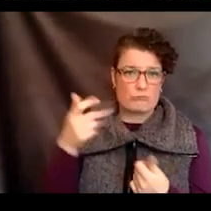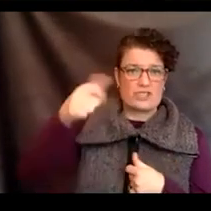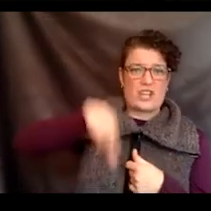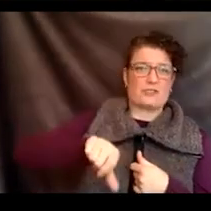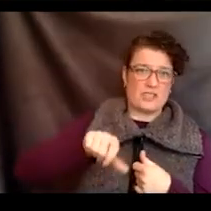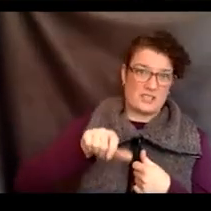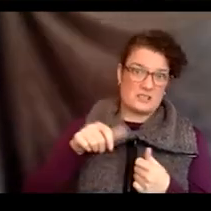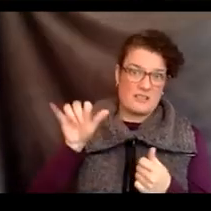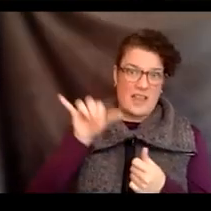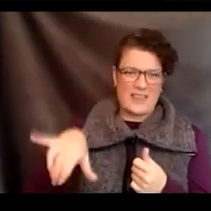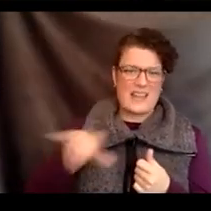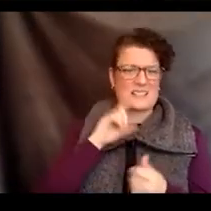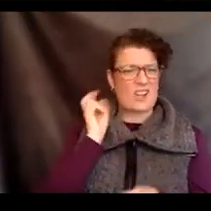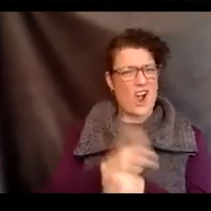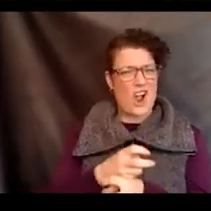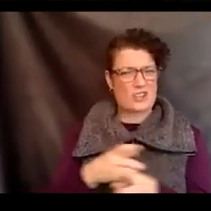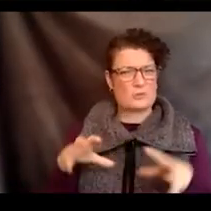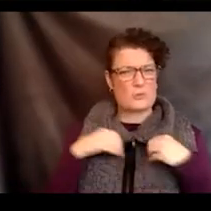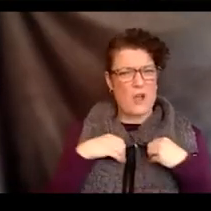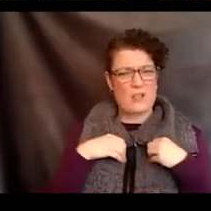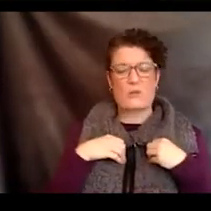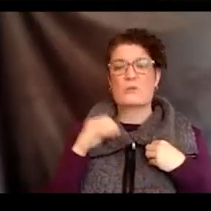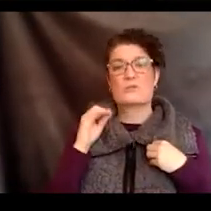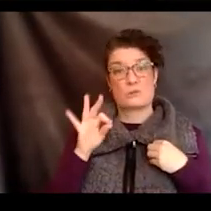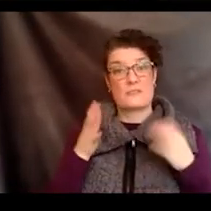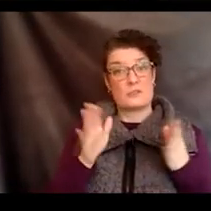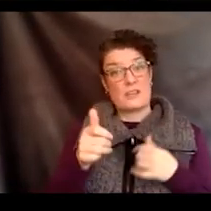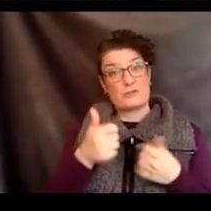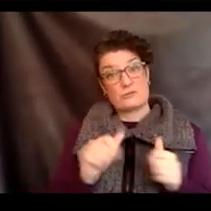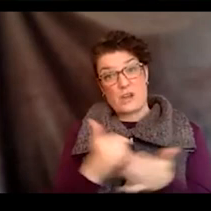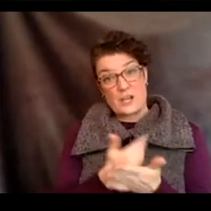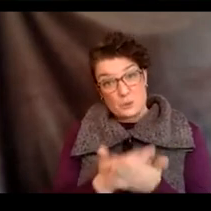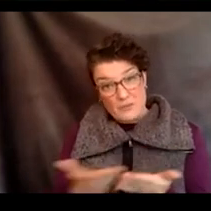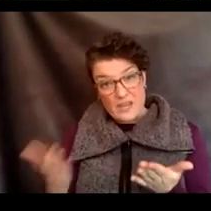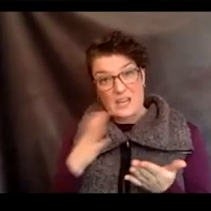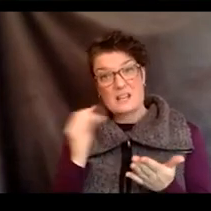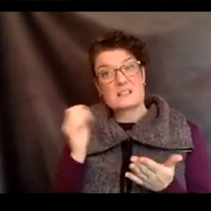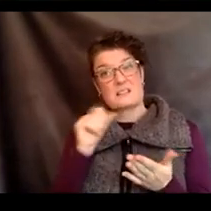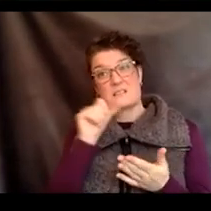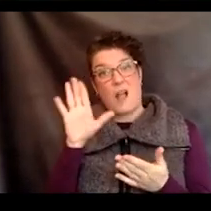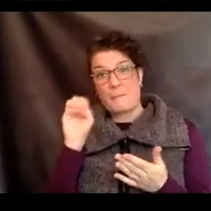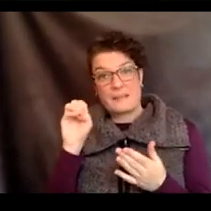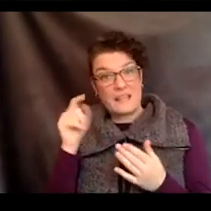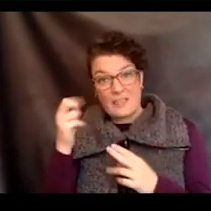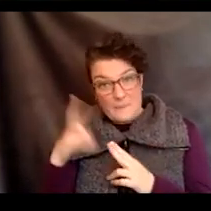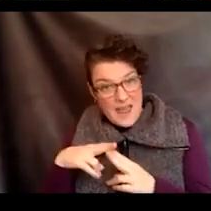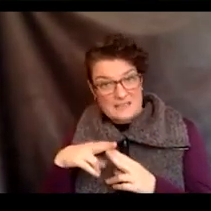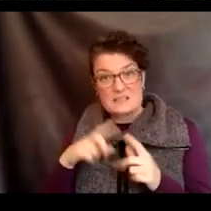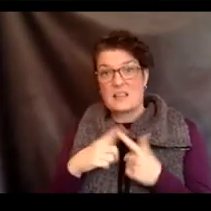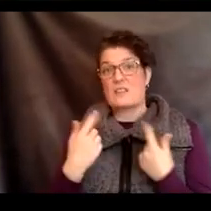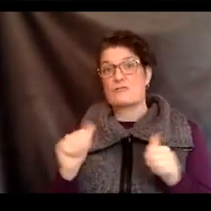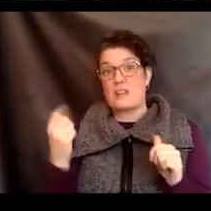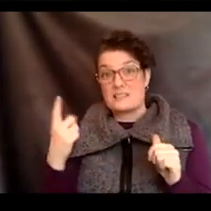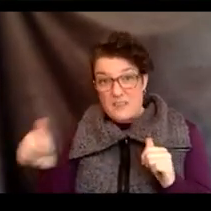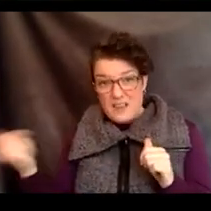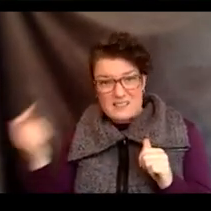had. And that's what makes it so hard to swallow. So if you let yourself try new things and not be the best at them and then try something else, I think